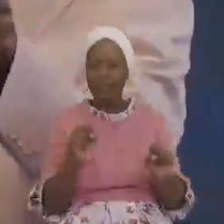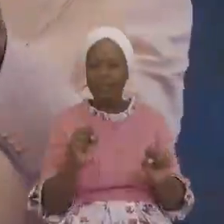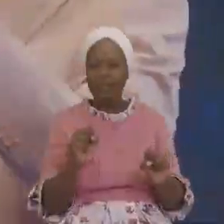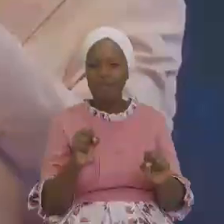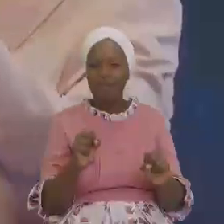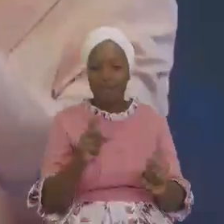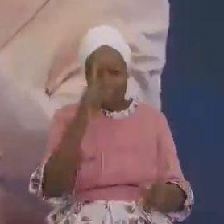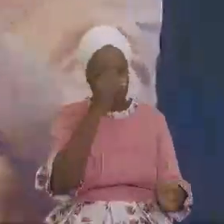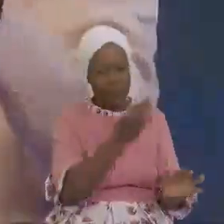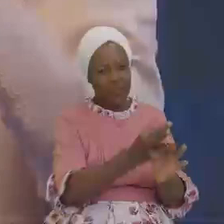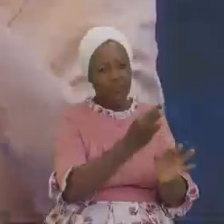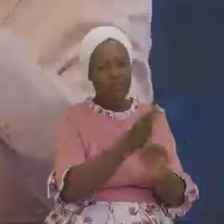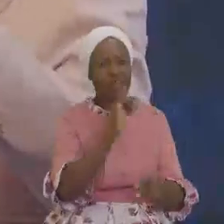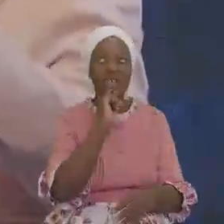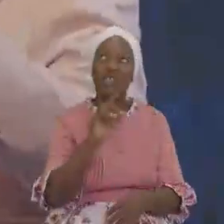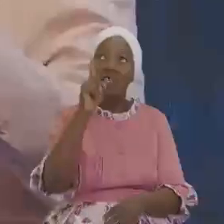Faithful is he that